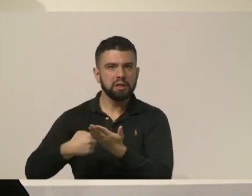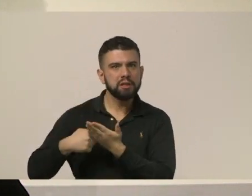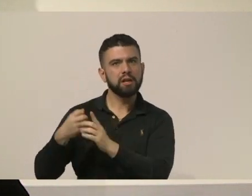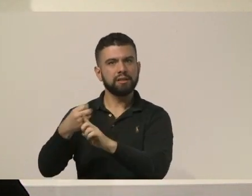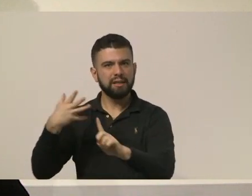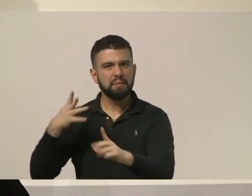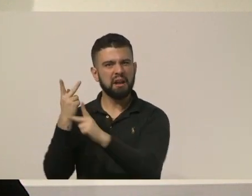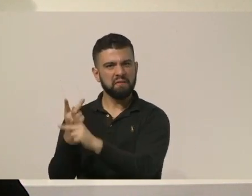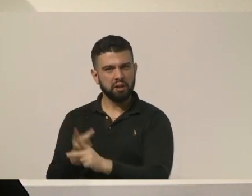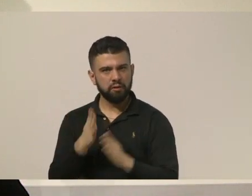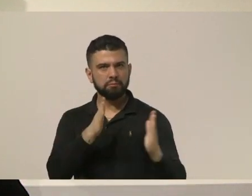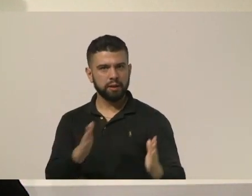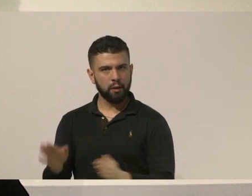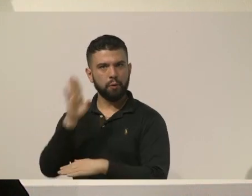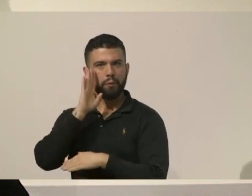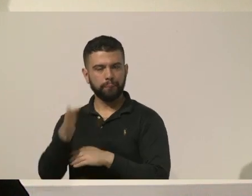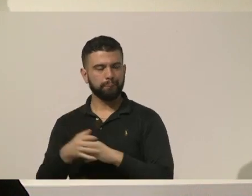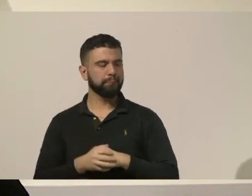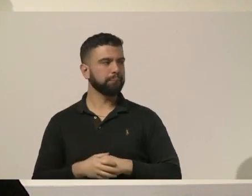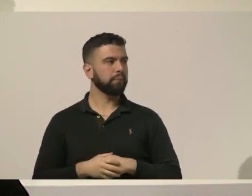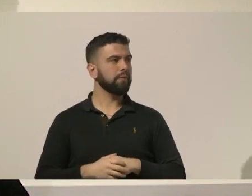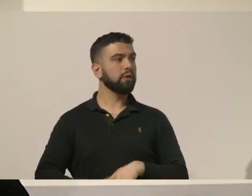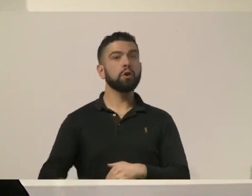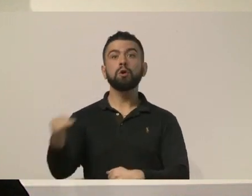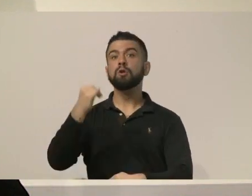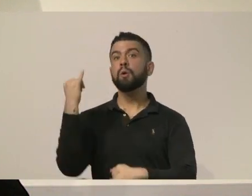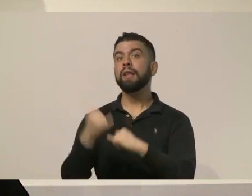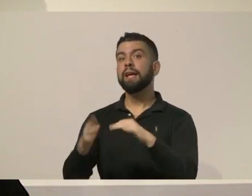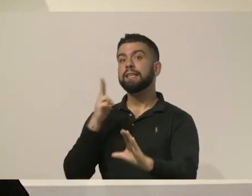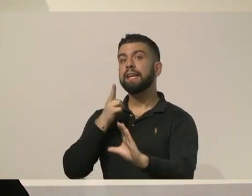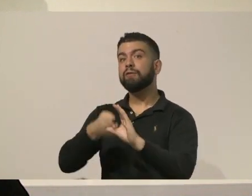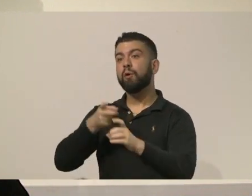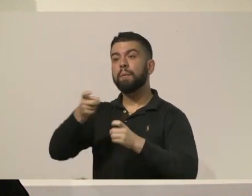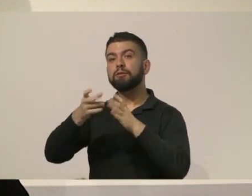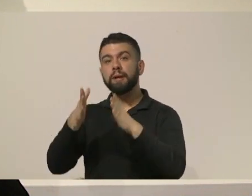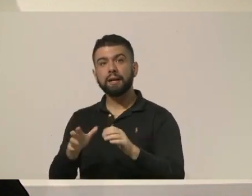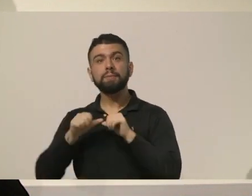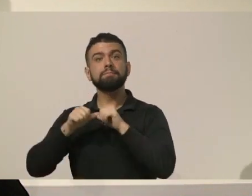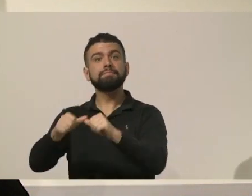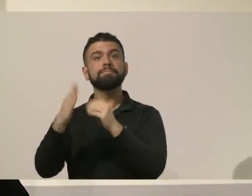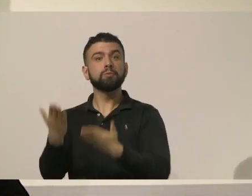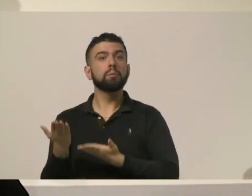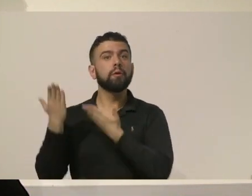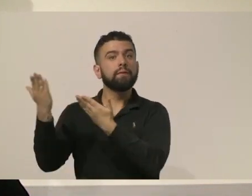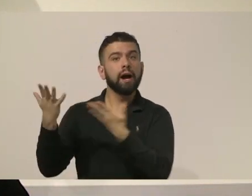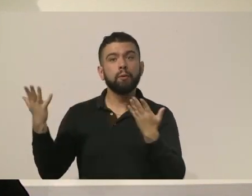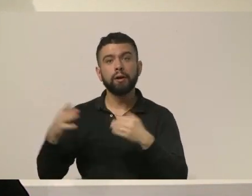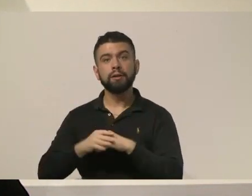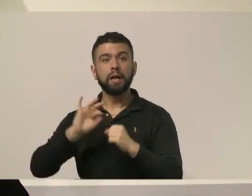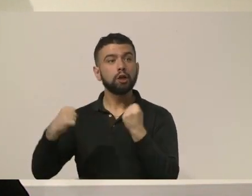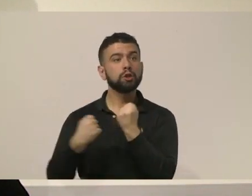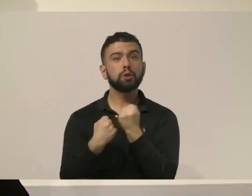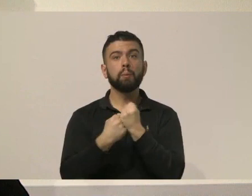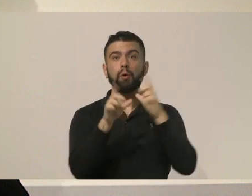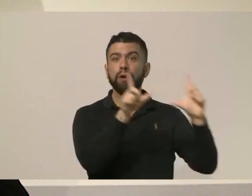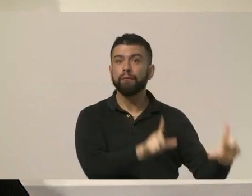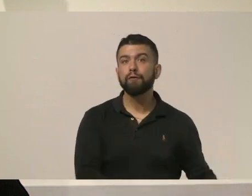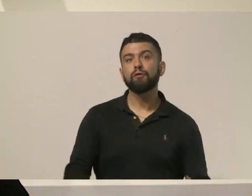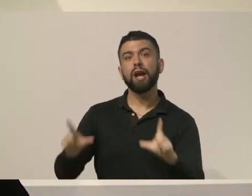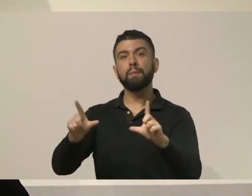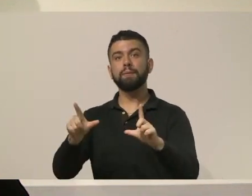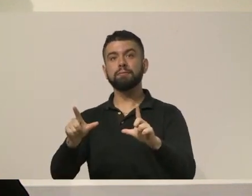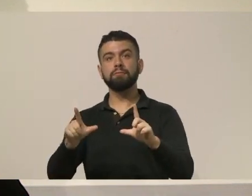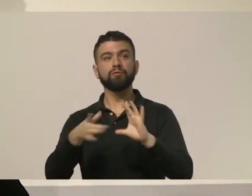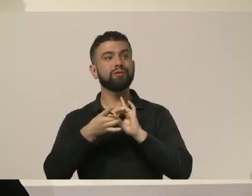And lastly, really, enrollment management continuing to provide a supportive framework around systems